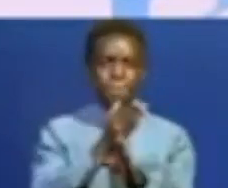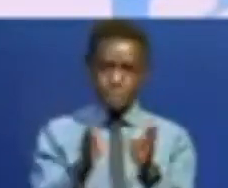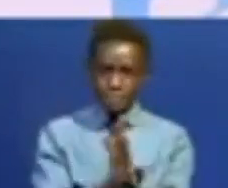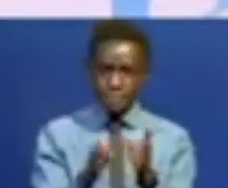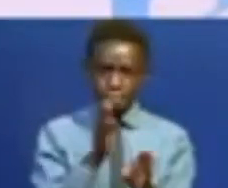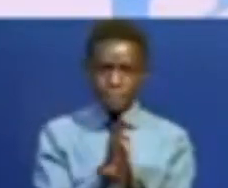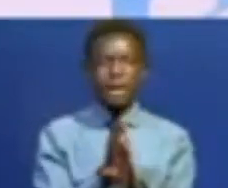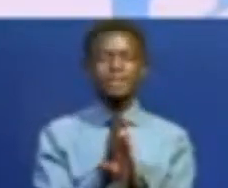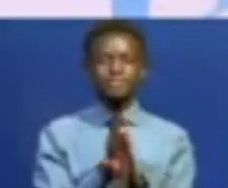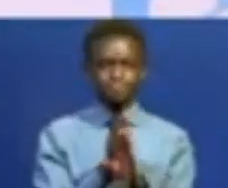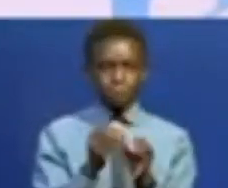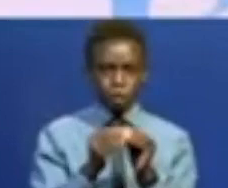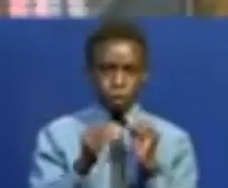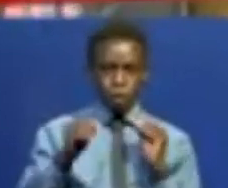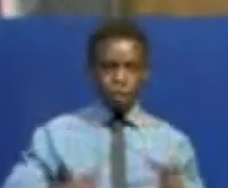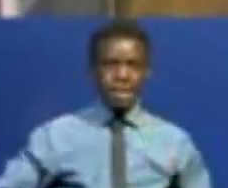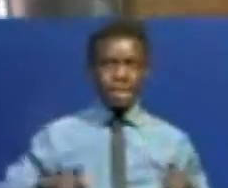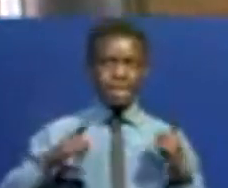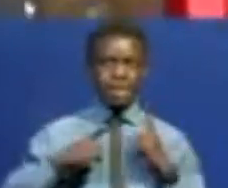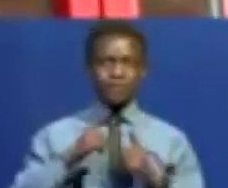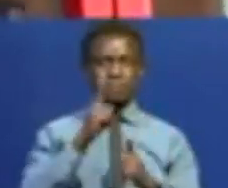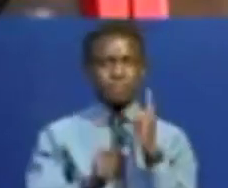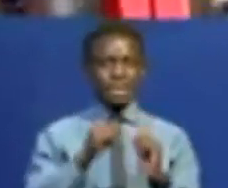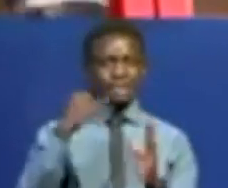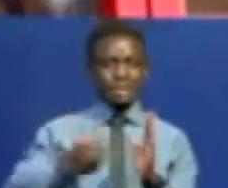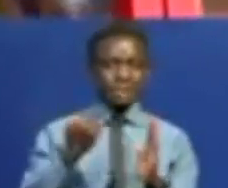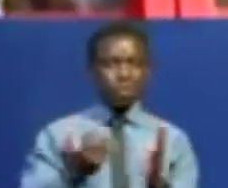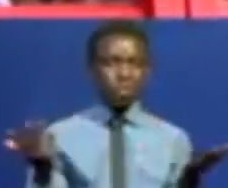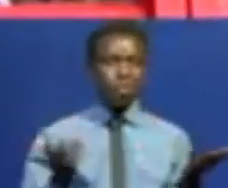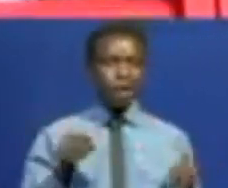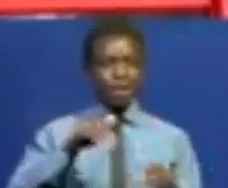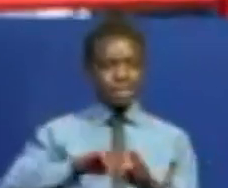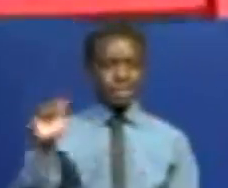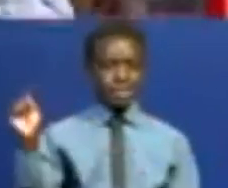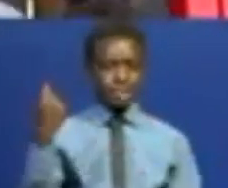dairy industry in Kenya. Alanoko, Easy Friday.